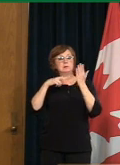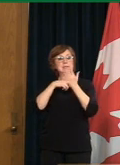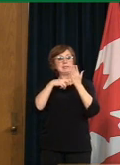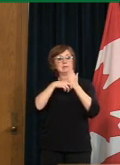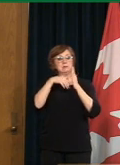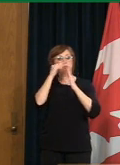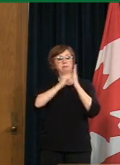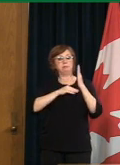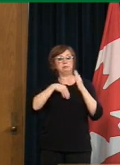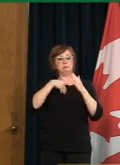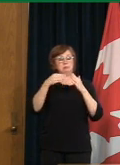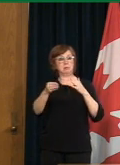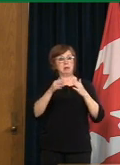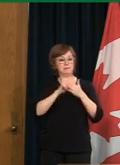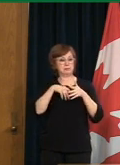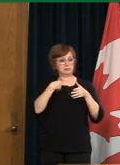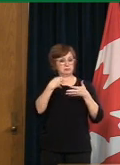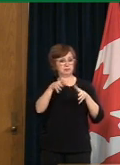exactly what